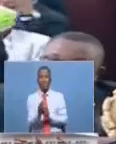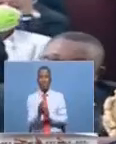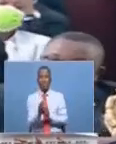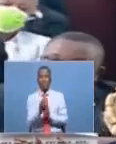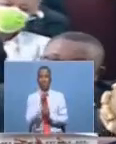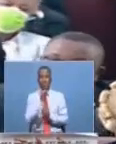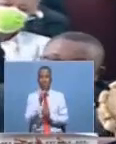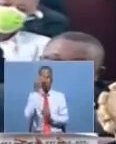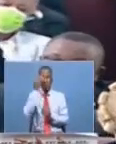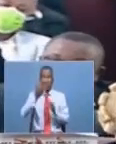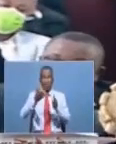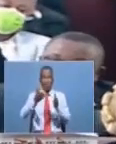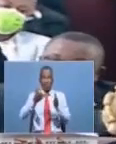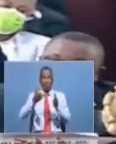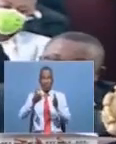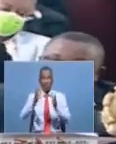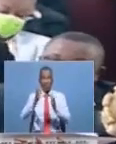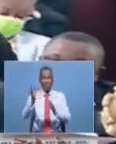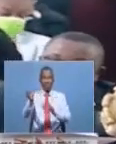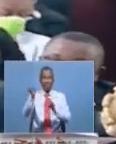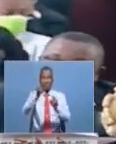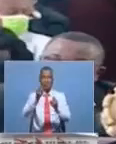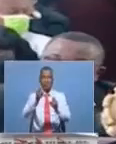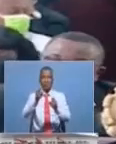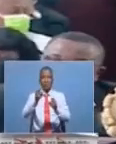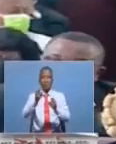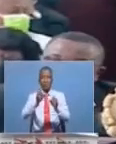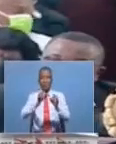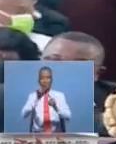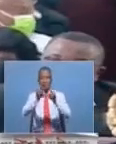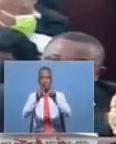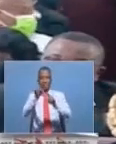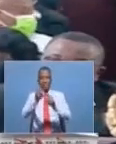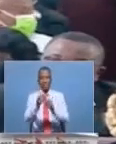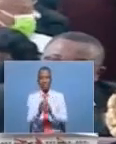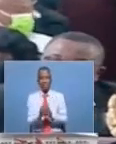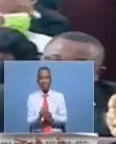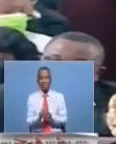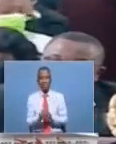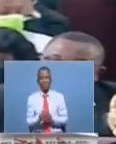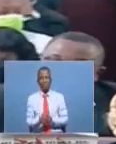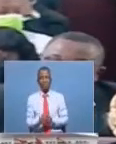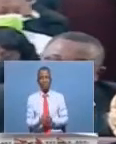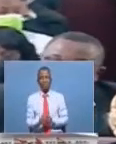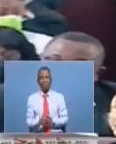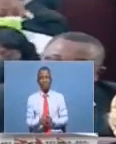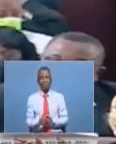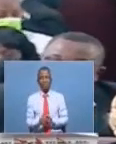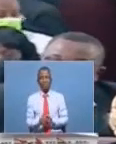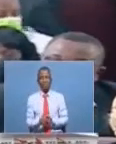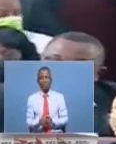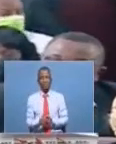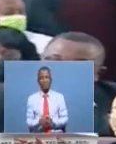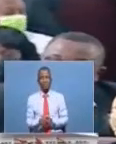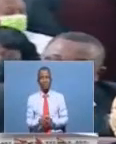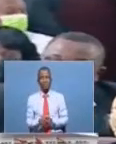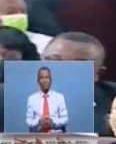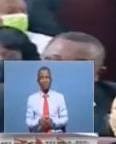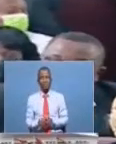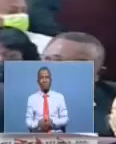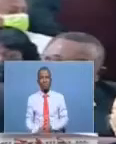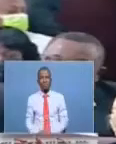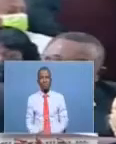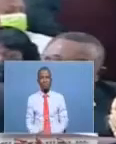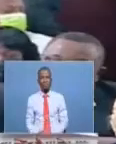respondents put before the court in respect of the case, thus occasioning a grave miscarriage of justice.